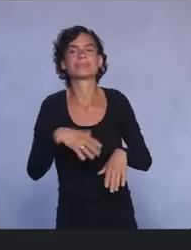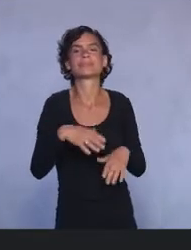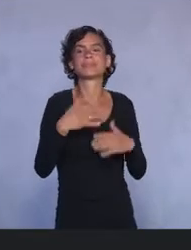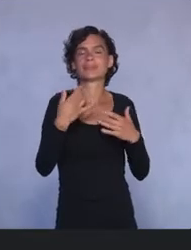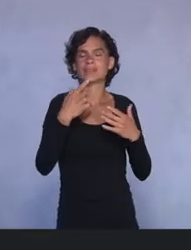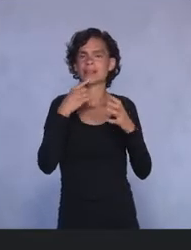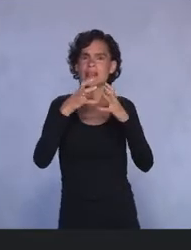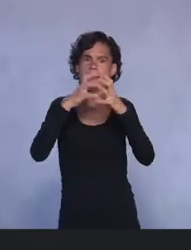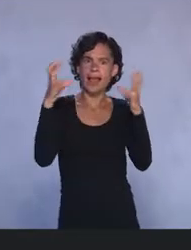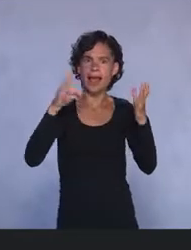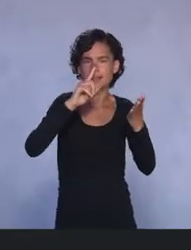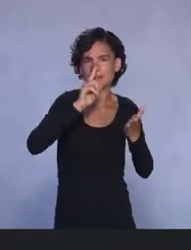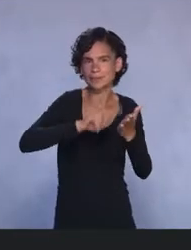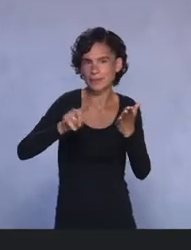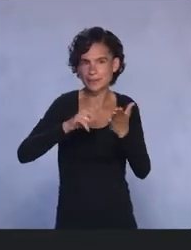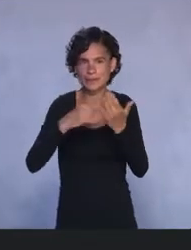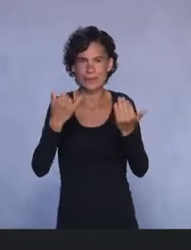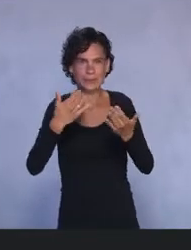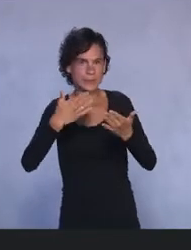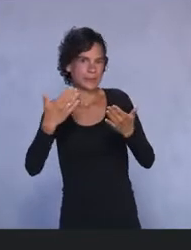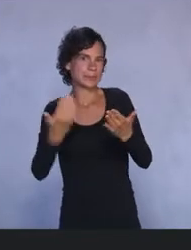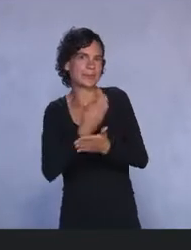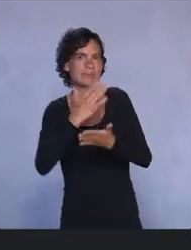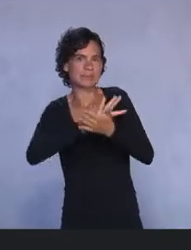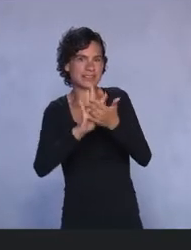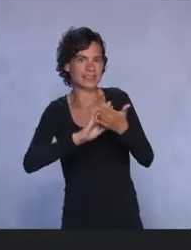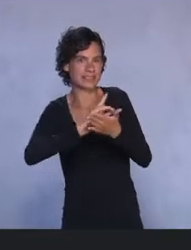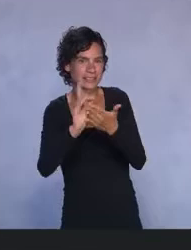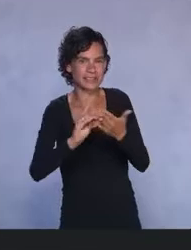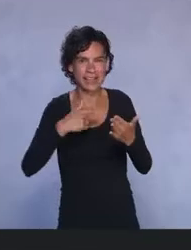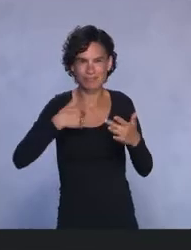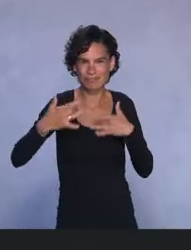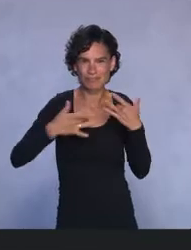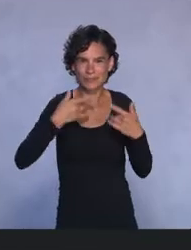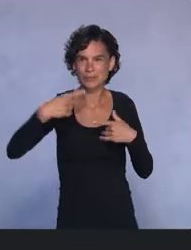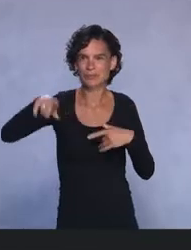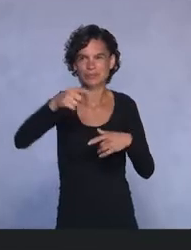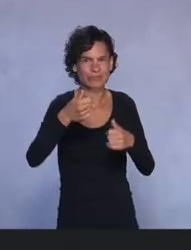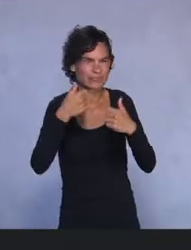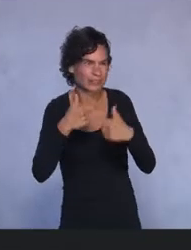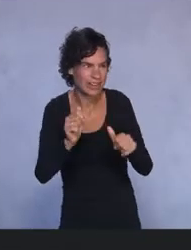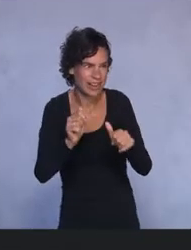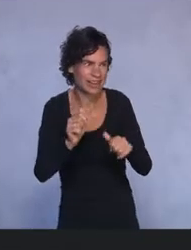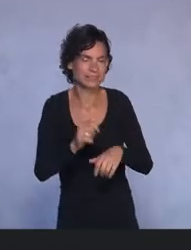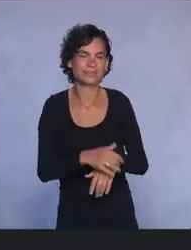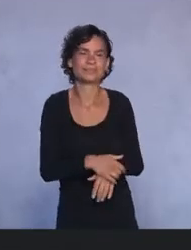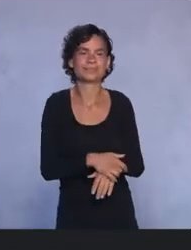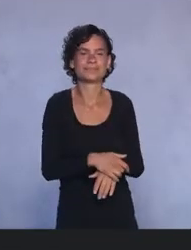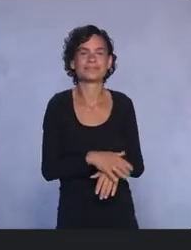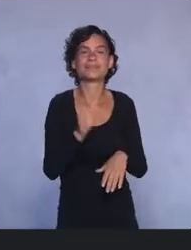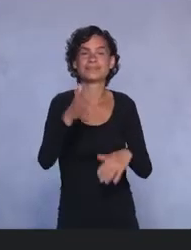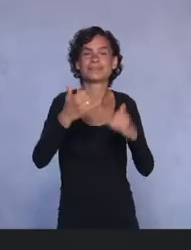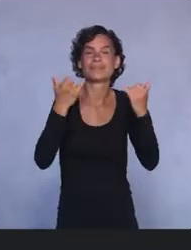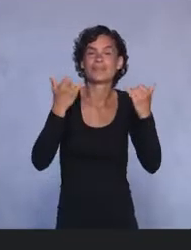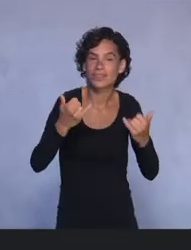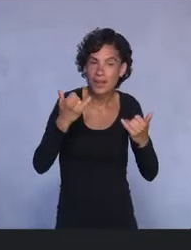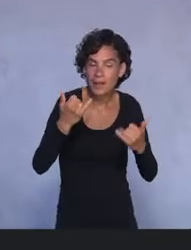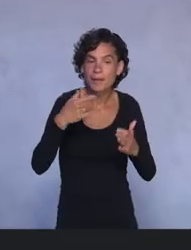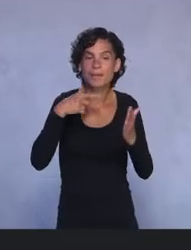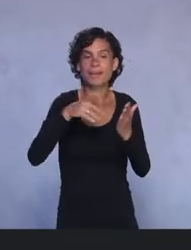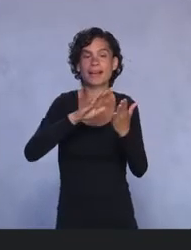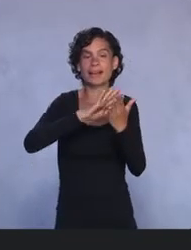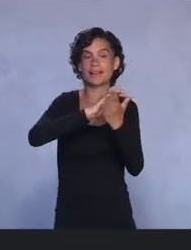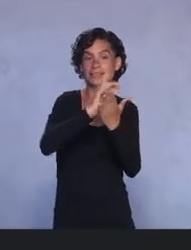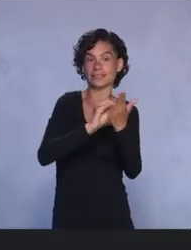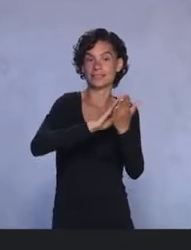to explore in this new design, and I can't wait for you all to try it out. Now, the design isn't the only